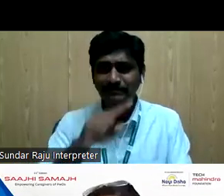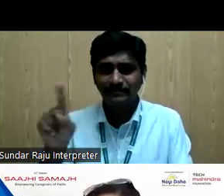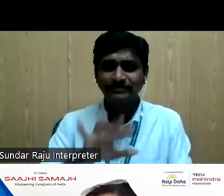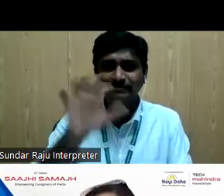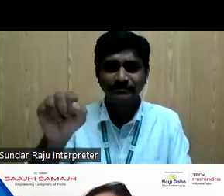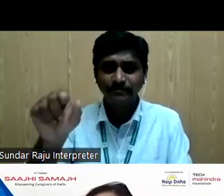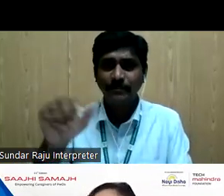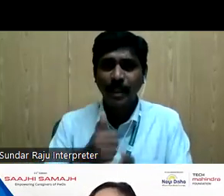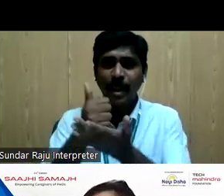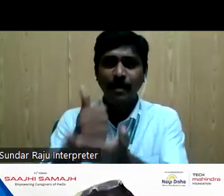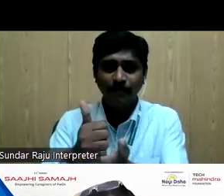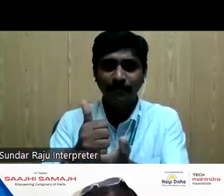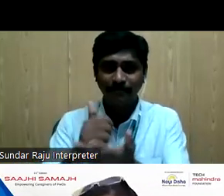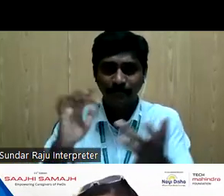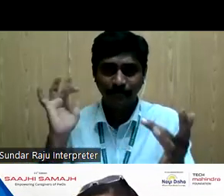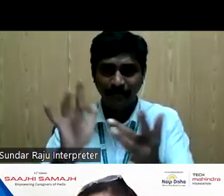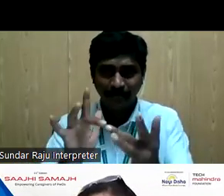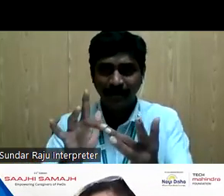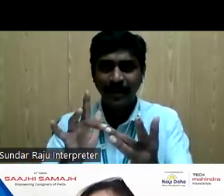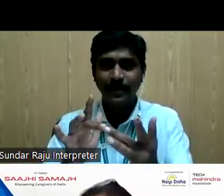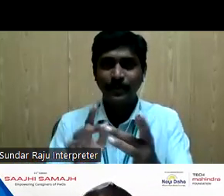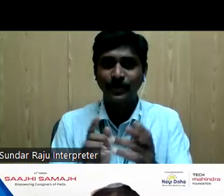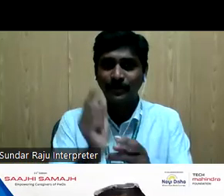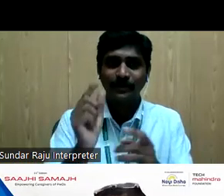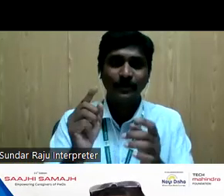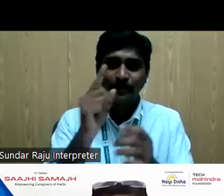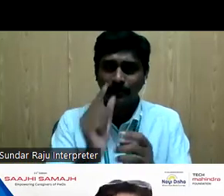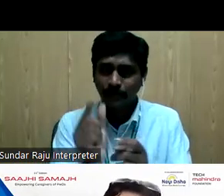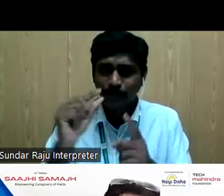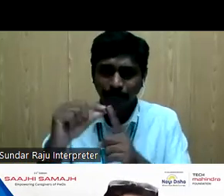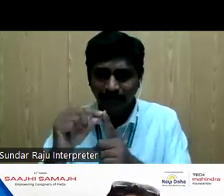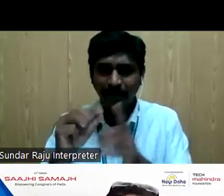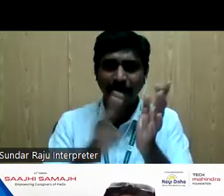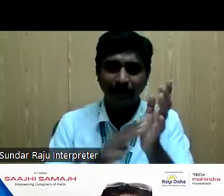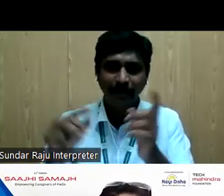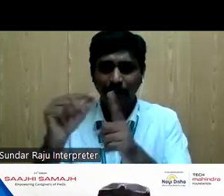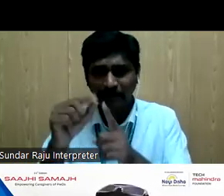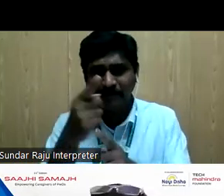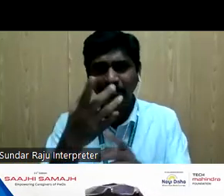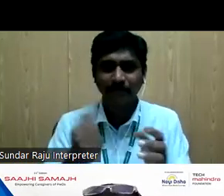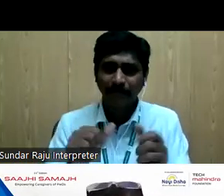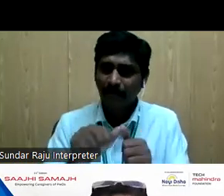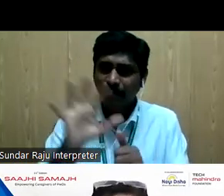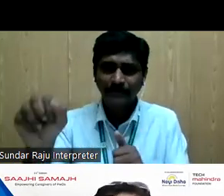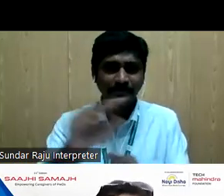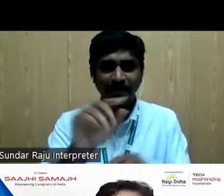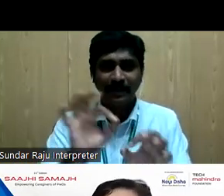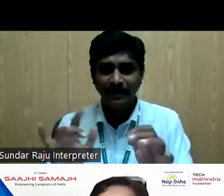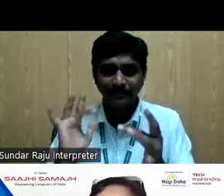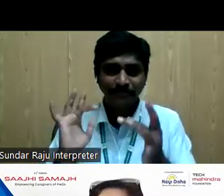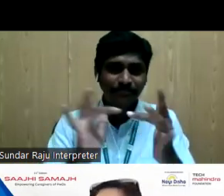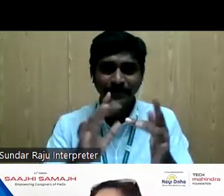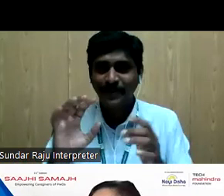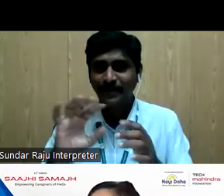the smallest of villages in Uttar Pradesh and Madhya Pradesh. So definitely technology can be a great enabler to